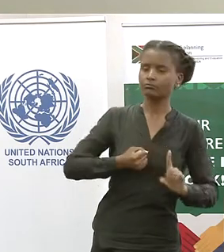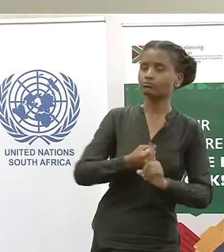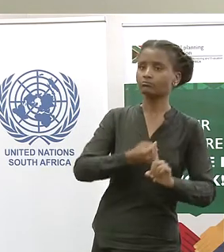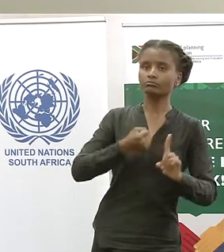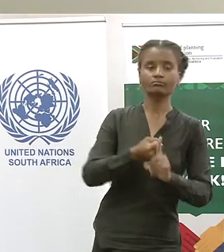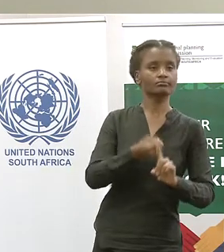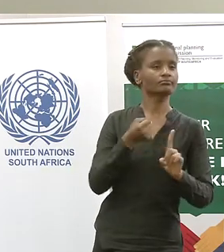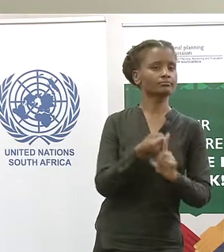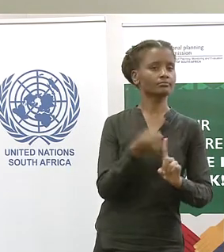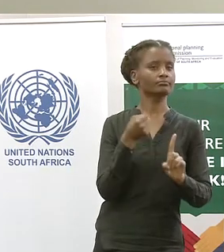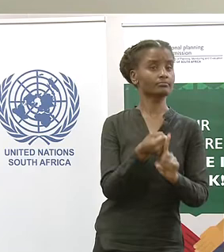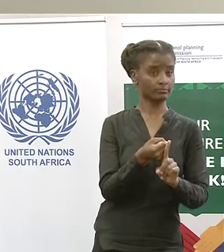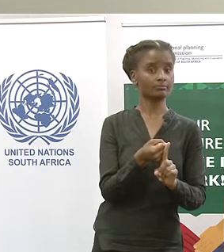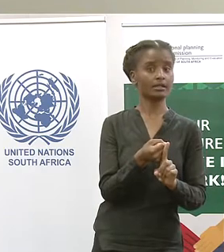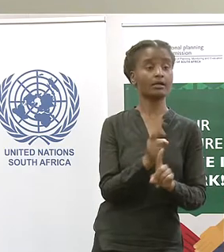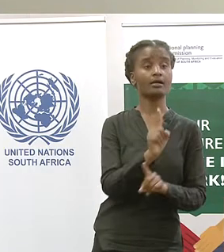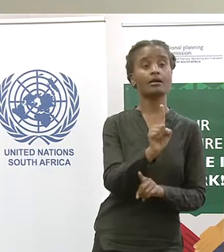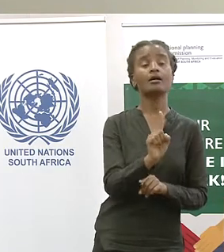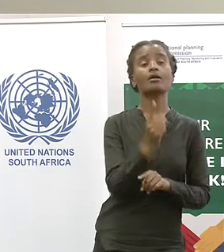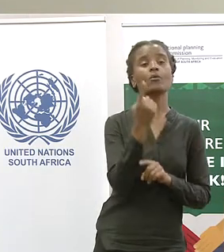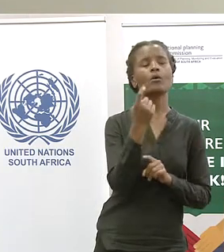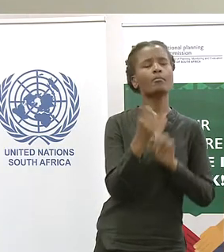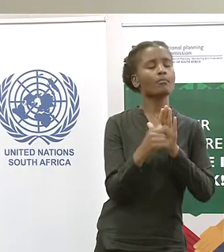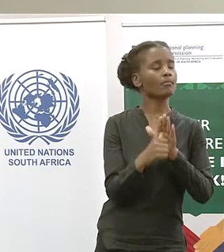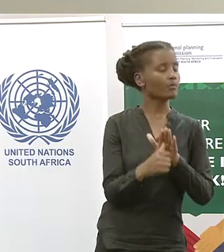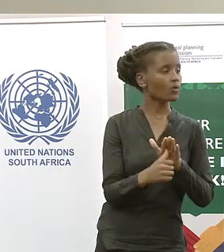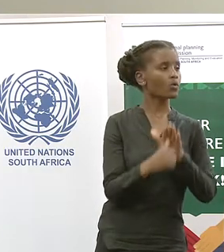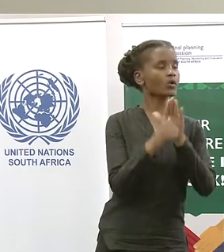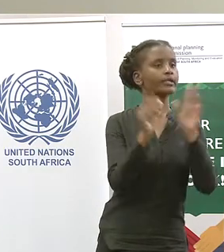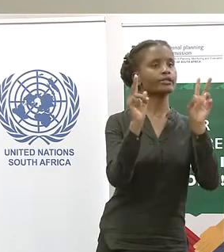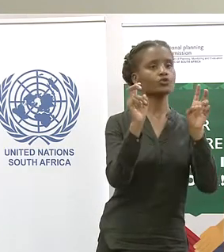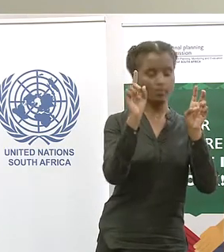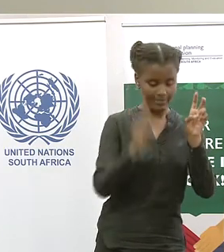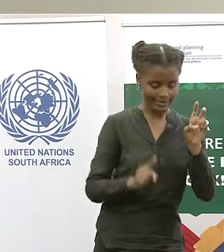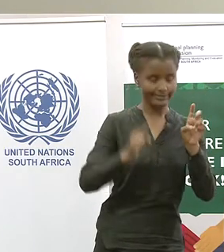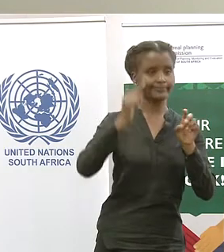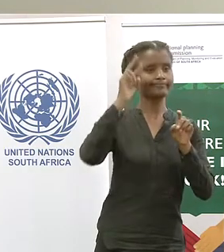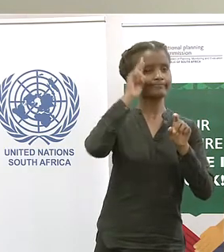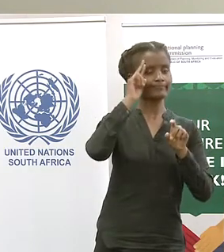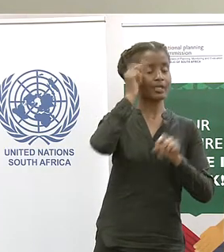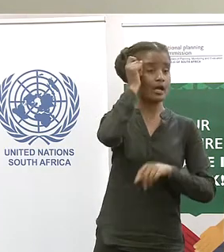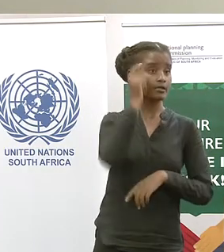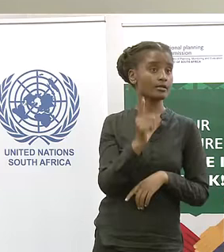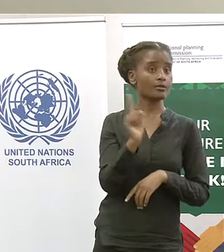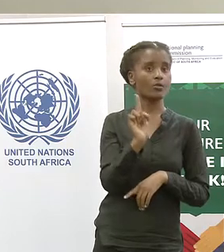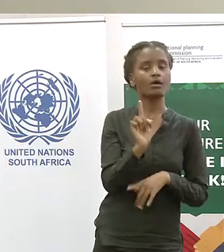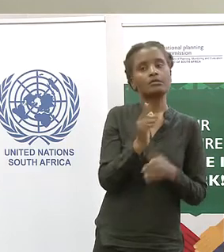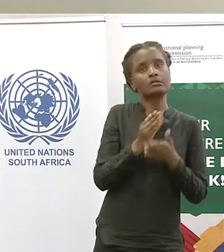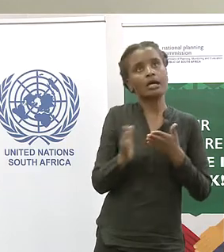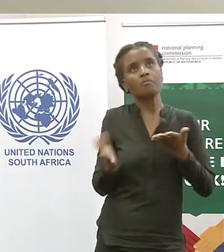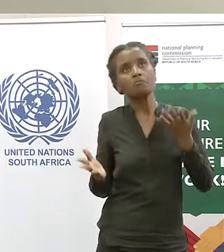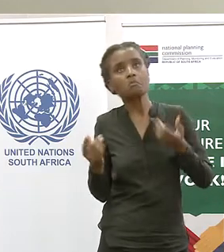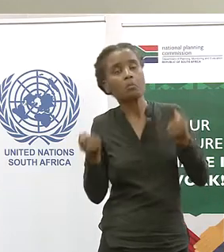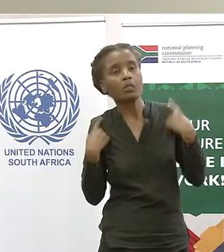And one of the important issues to understand, which we are missing, is that